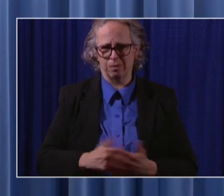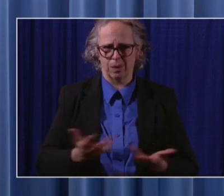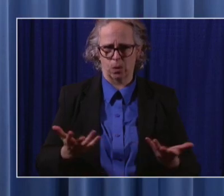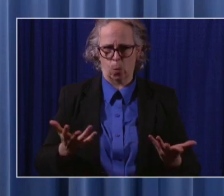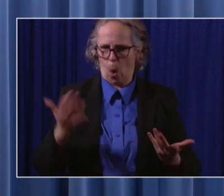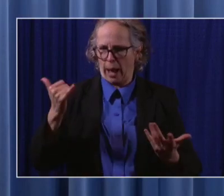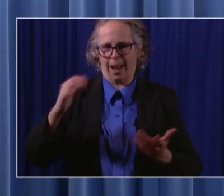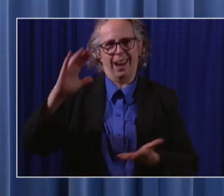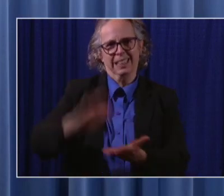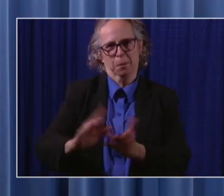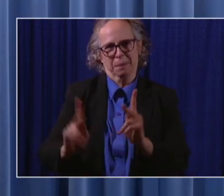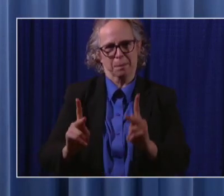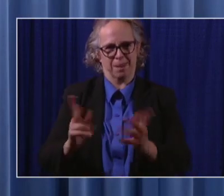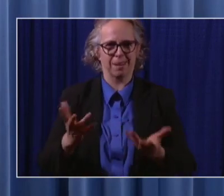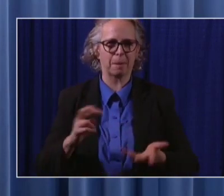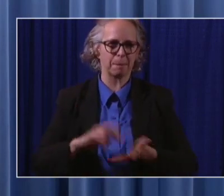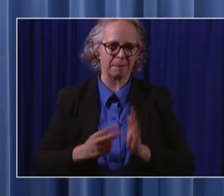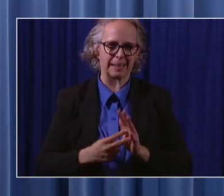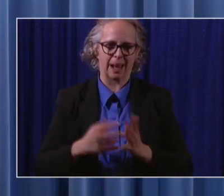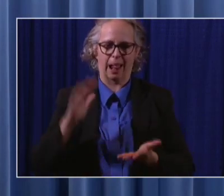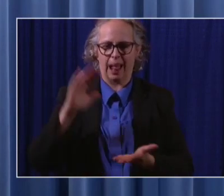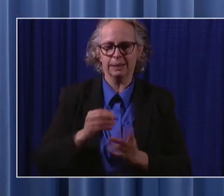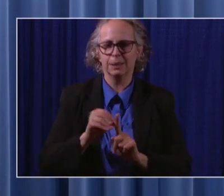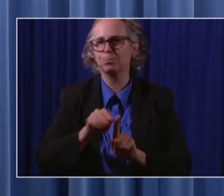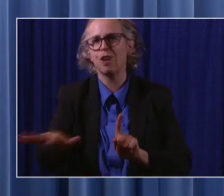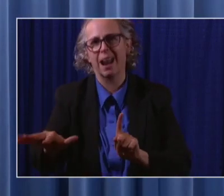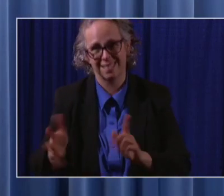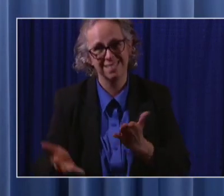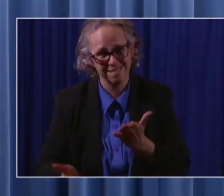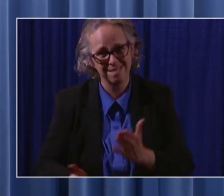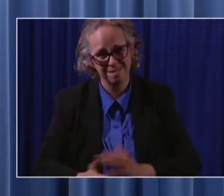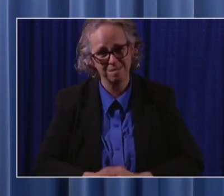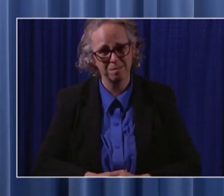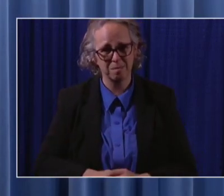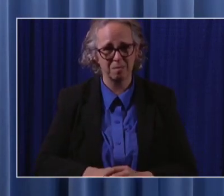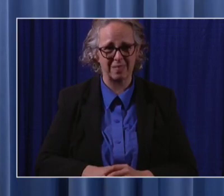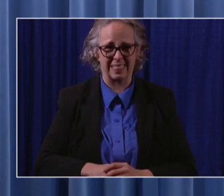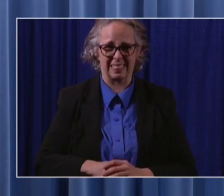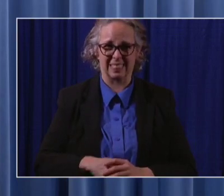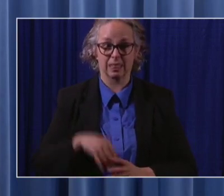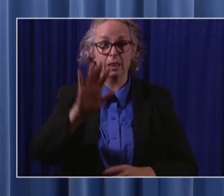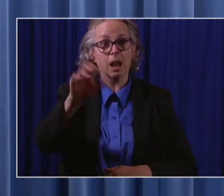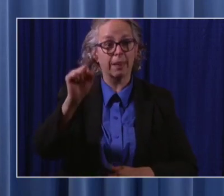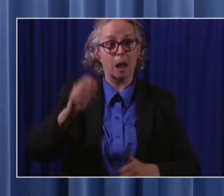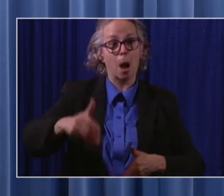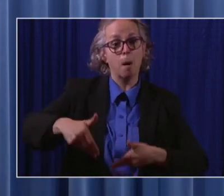the spread. This proposed emergency rule does include